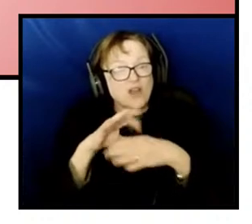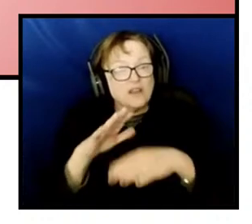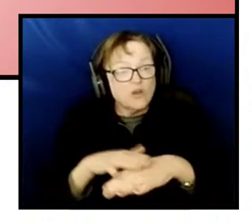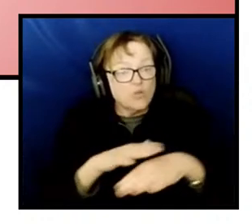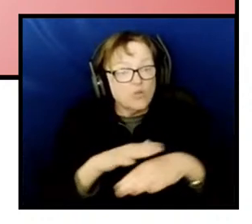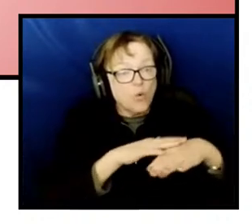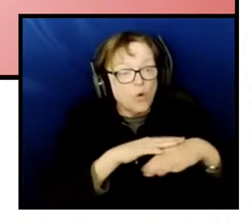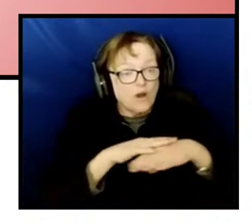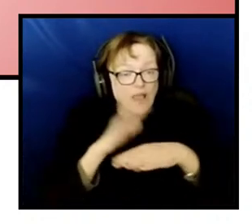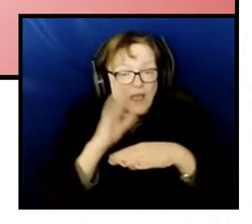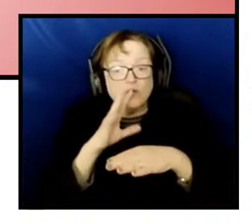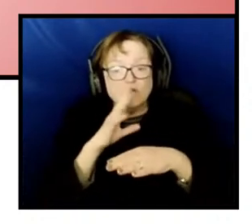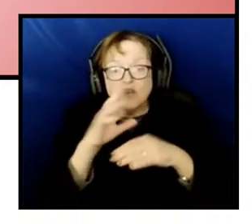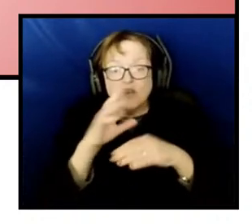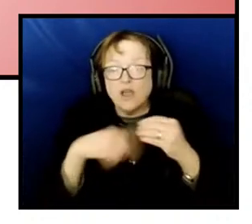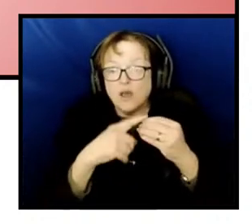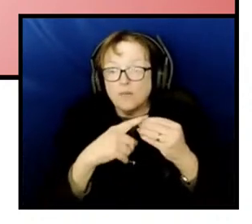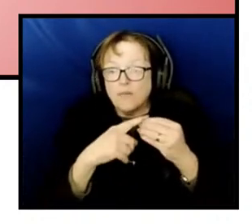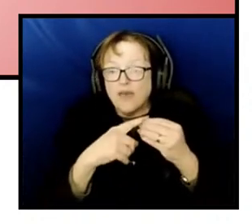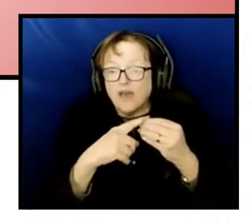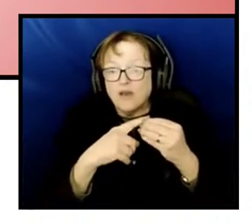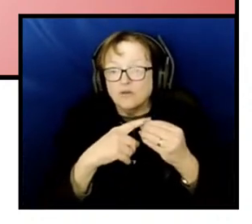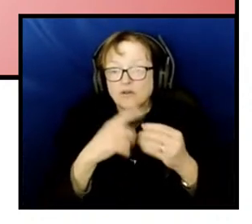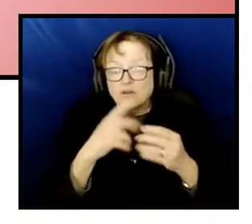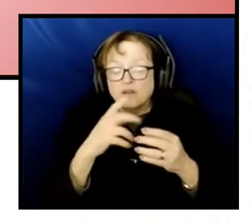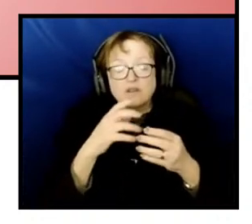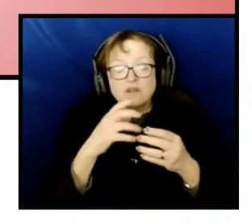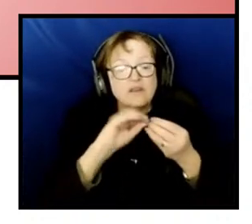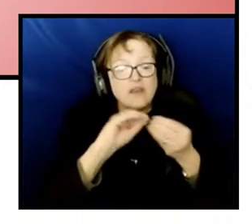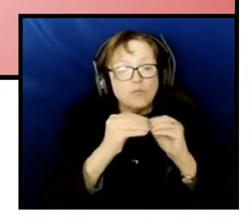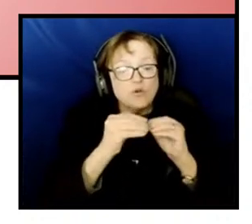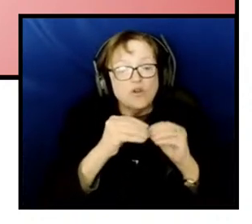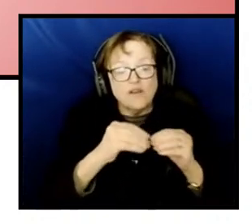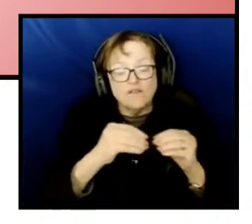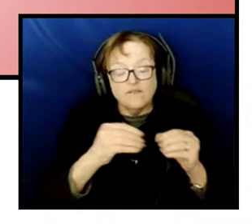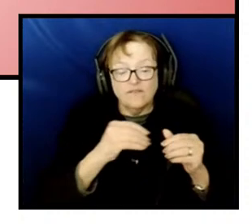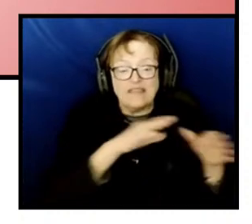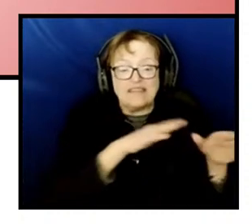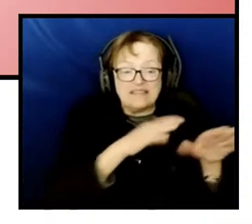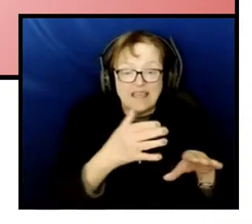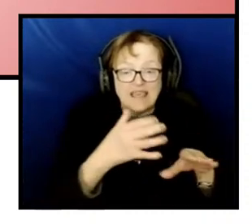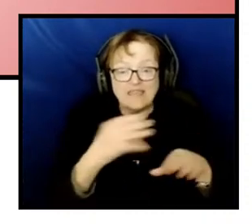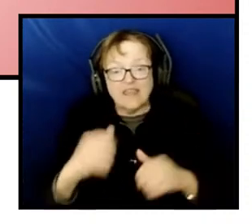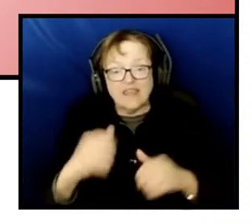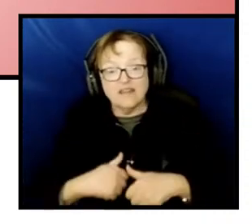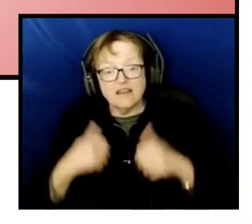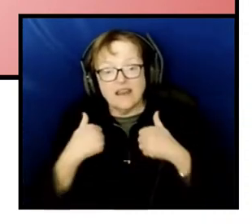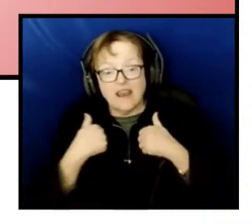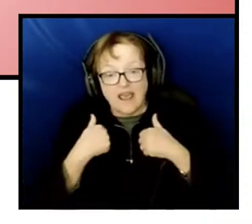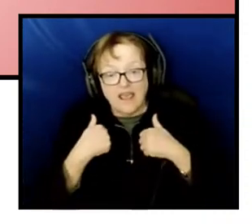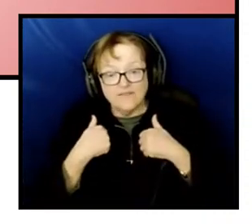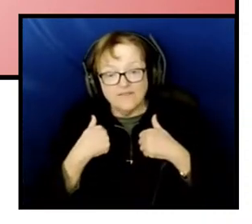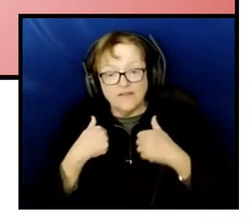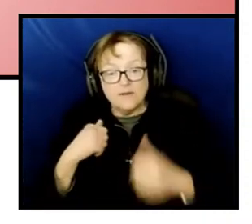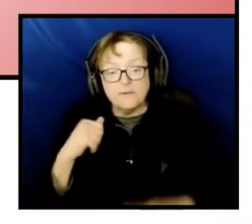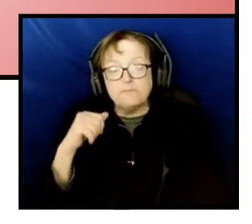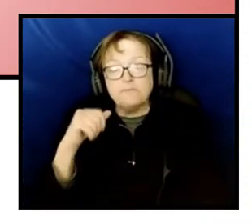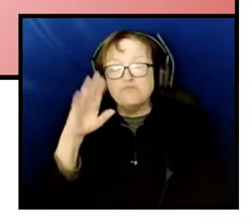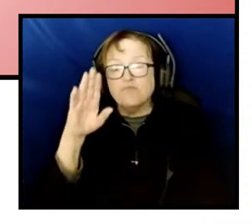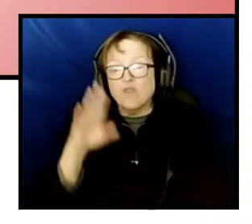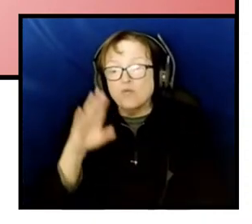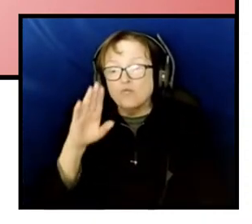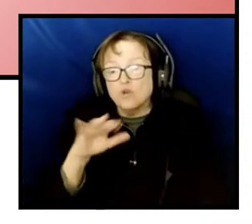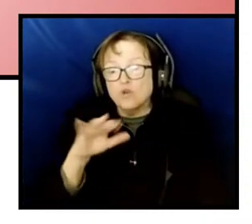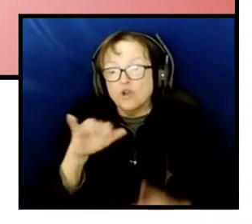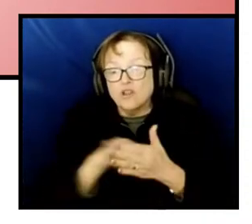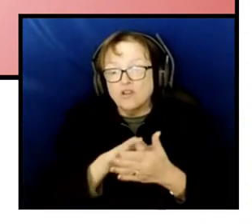about some statistics around death and life. In Brooklyn, New York, Black people are